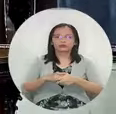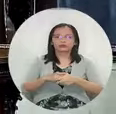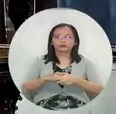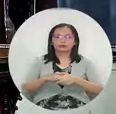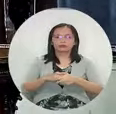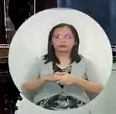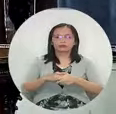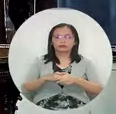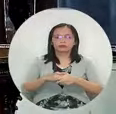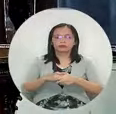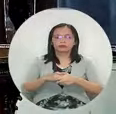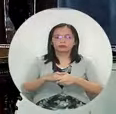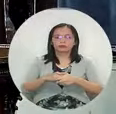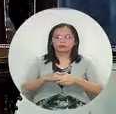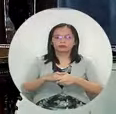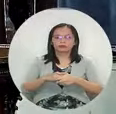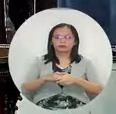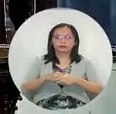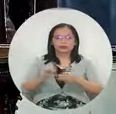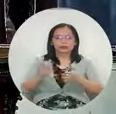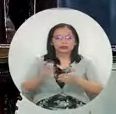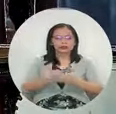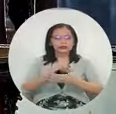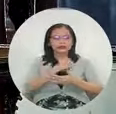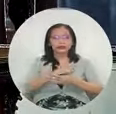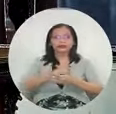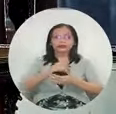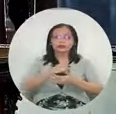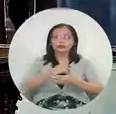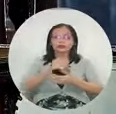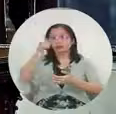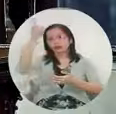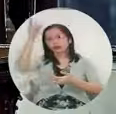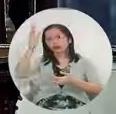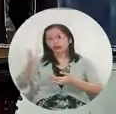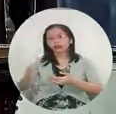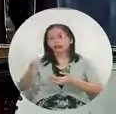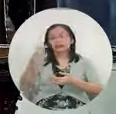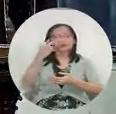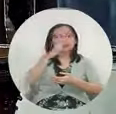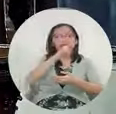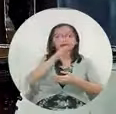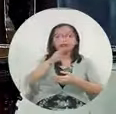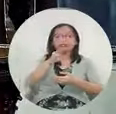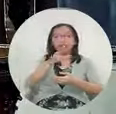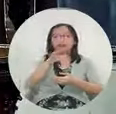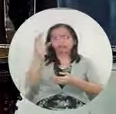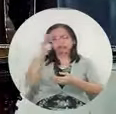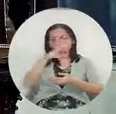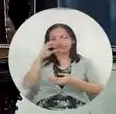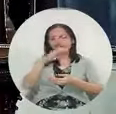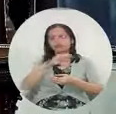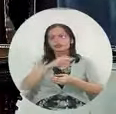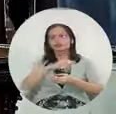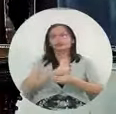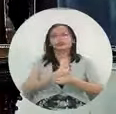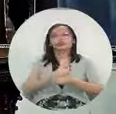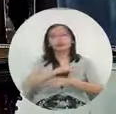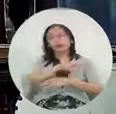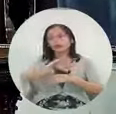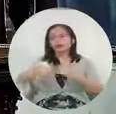But you know, that is exactly the attitude that God is looking for in every Christian. Na kinang mag-witness to dayon.